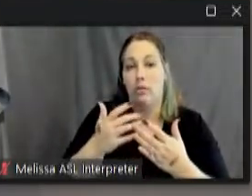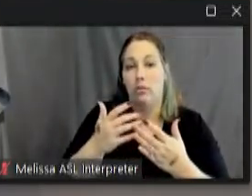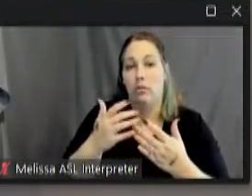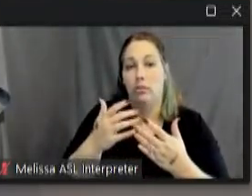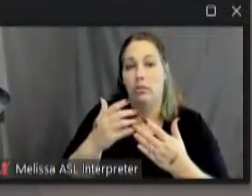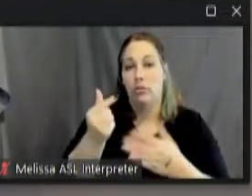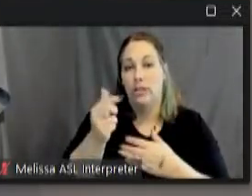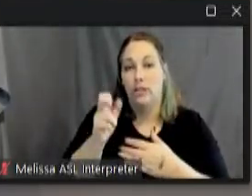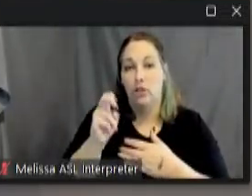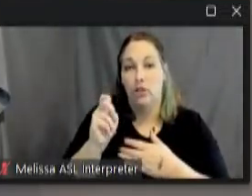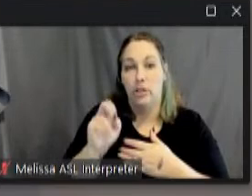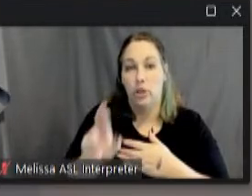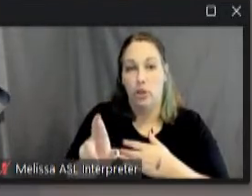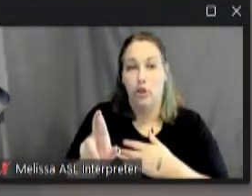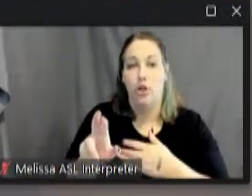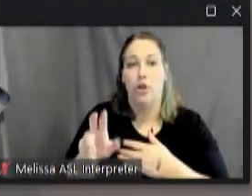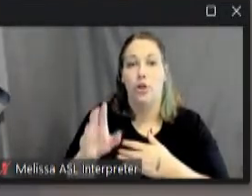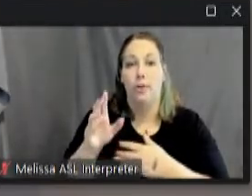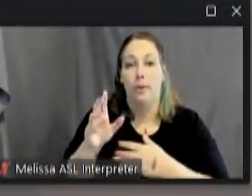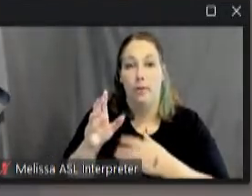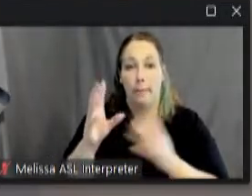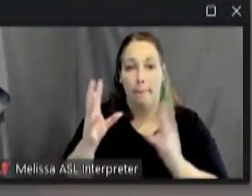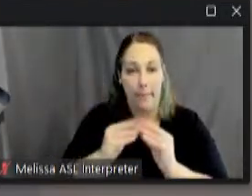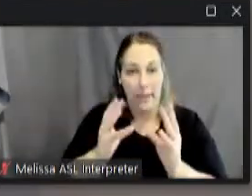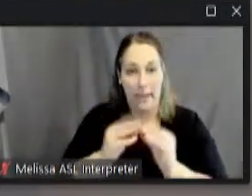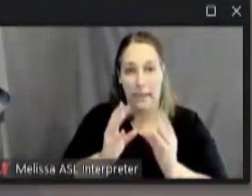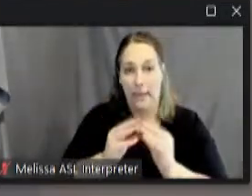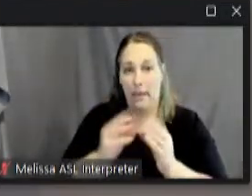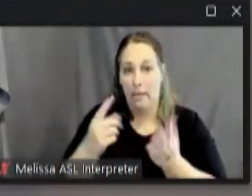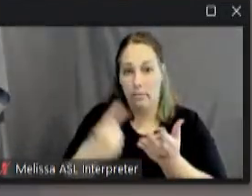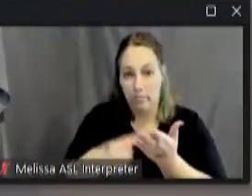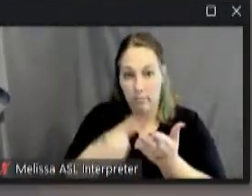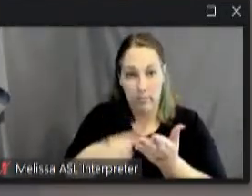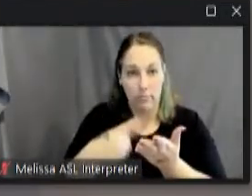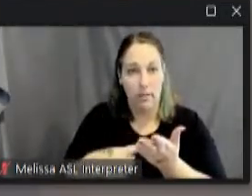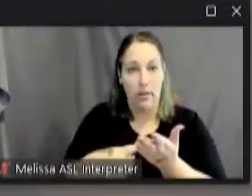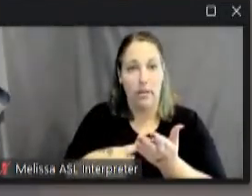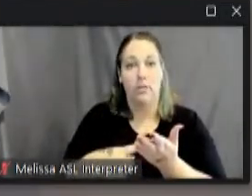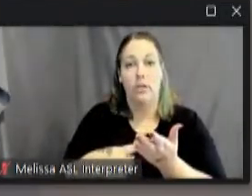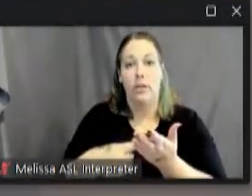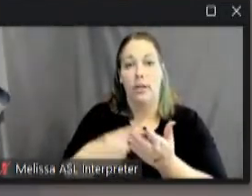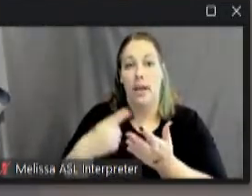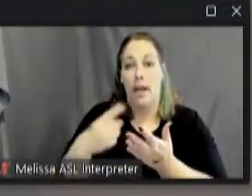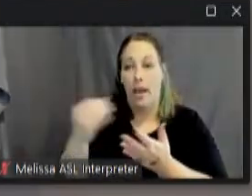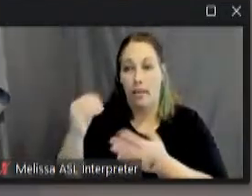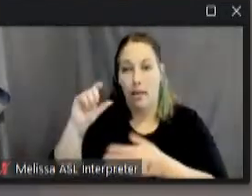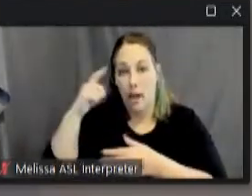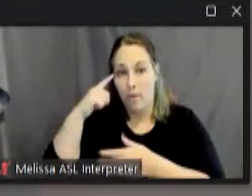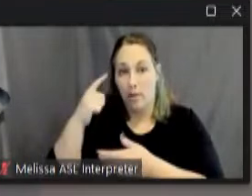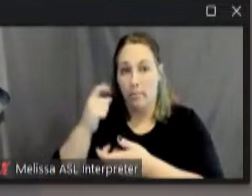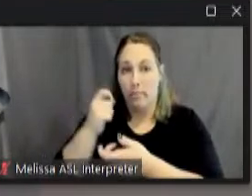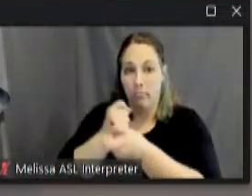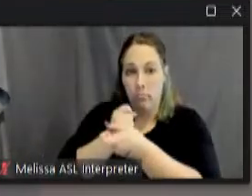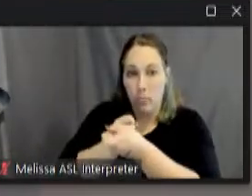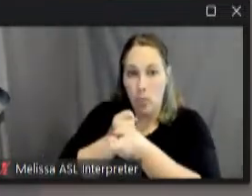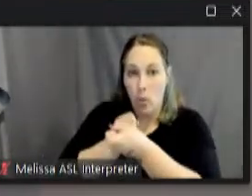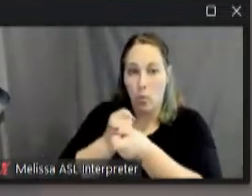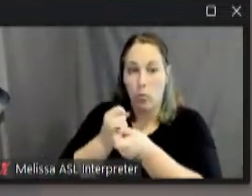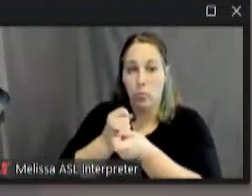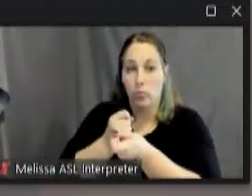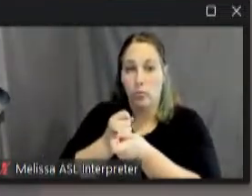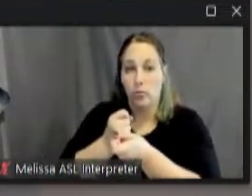meetings that we're having and we're promoting from the government, and we there we